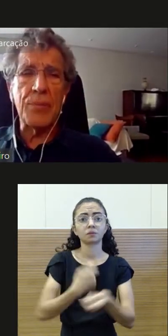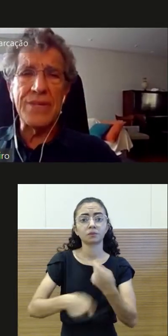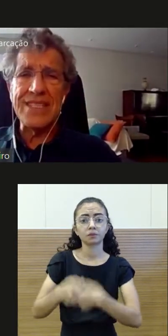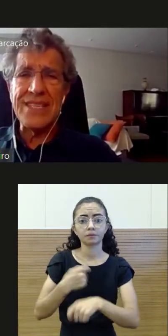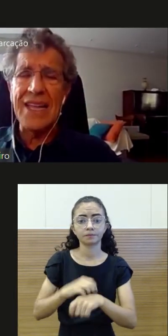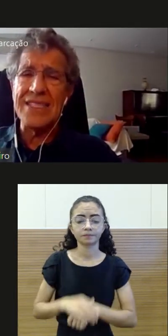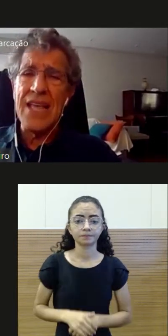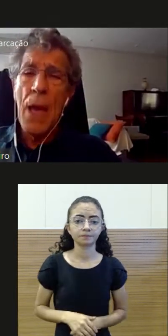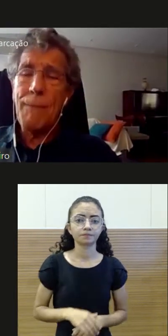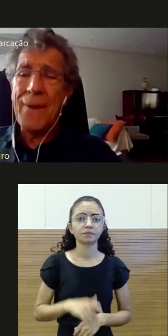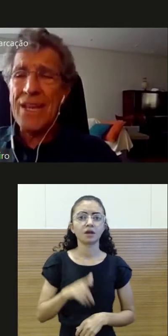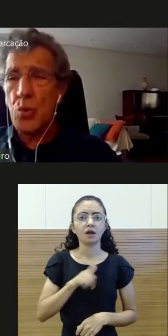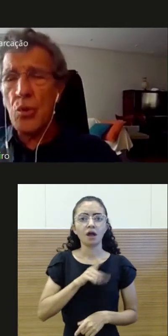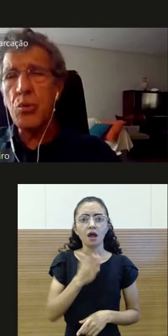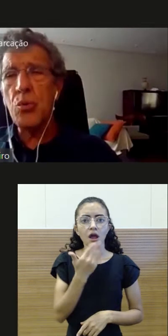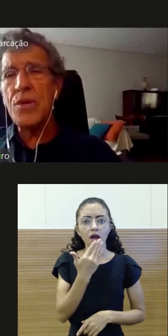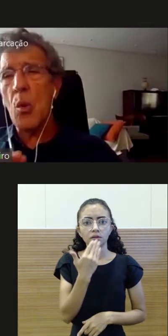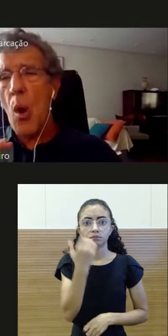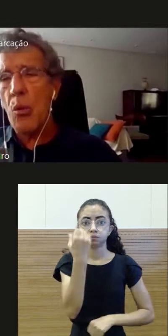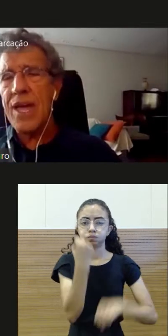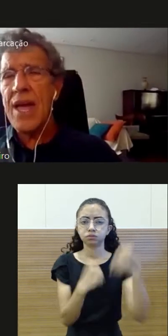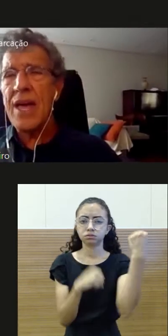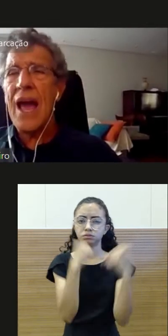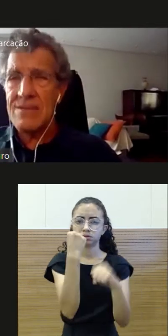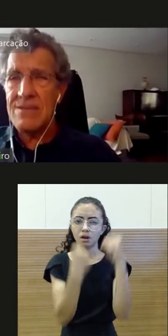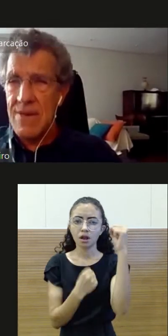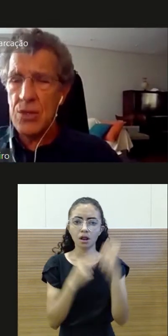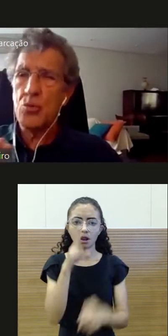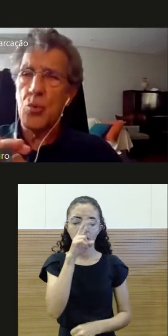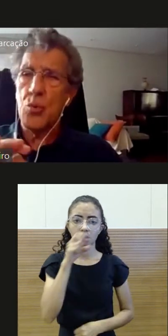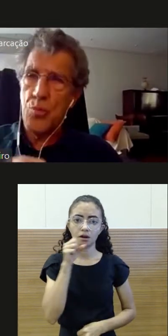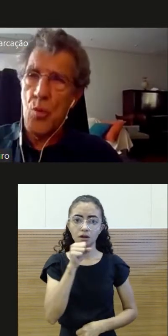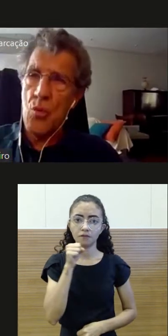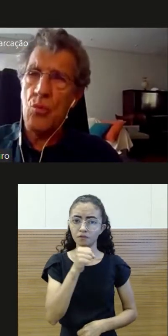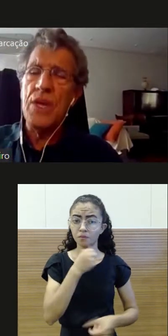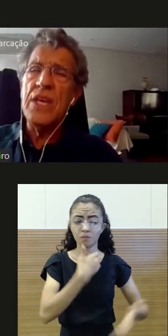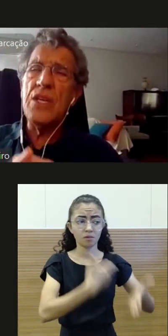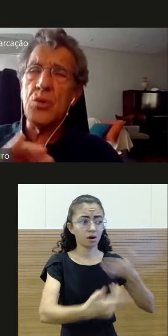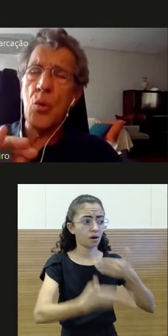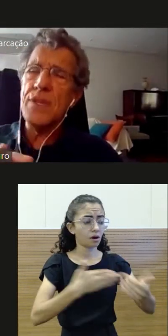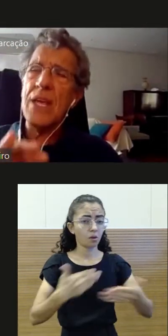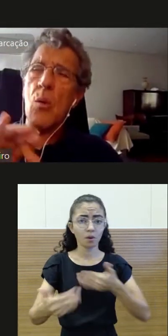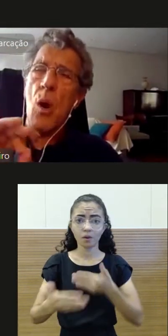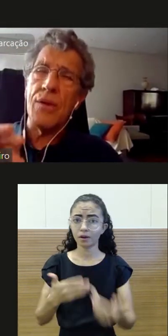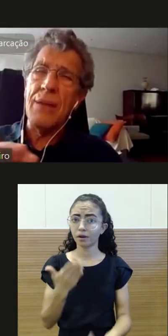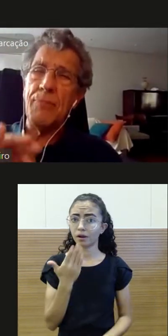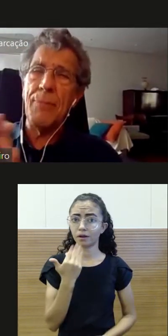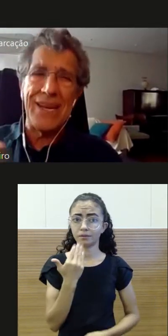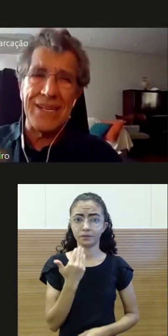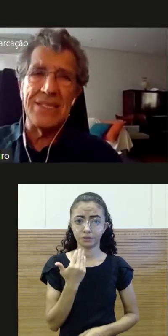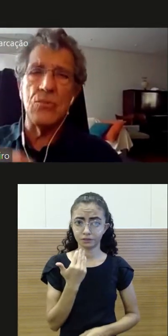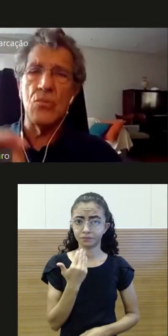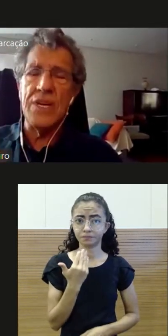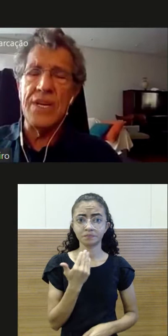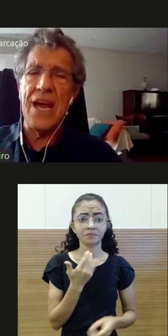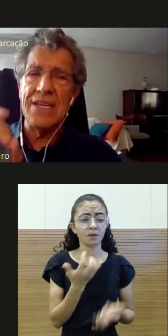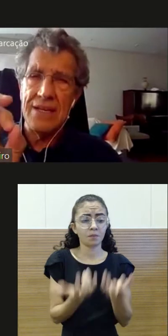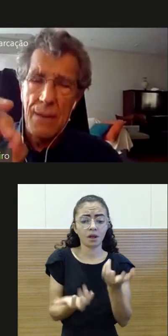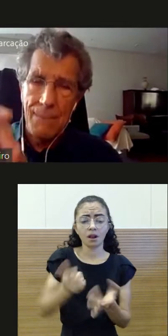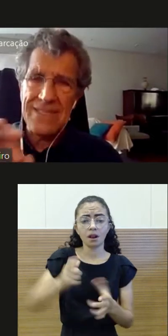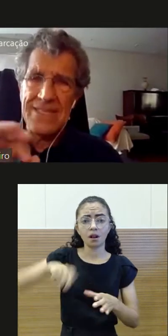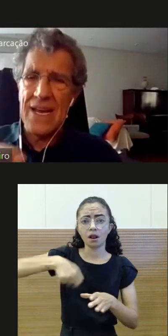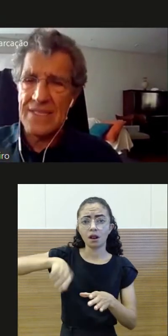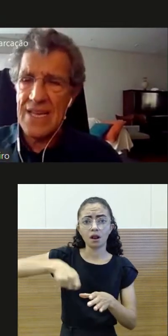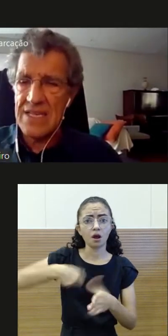find ultra processed alternatives to each and every food of group one